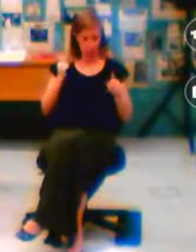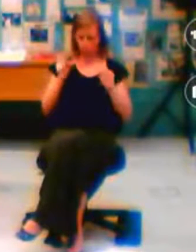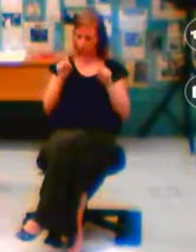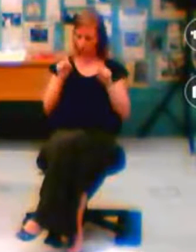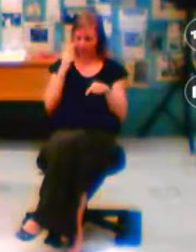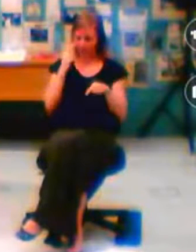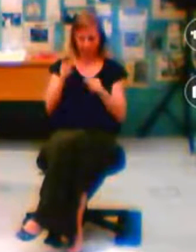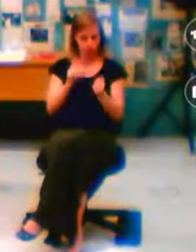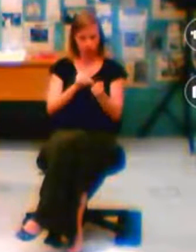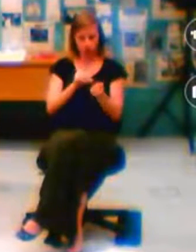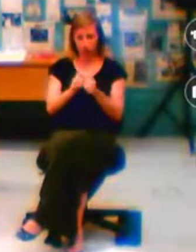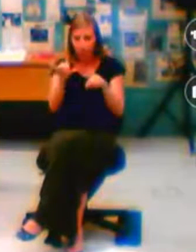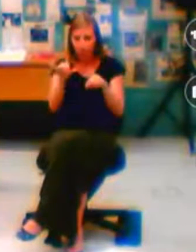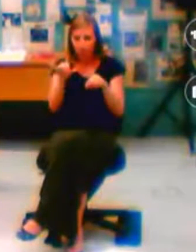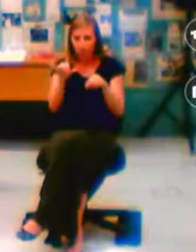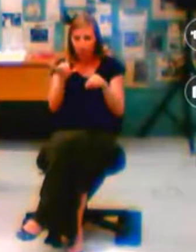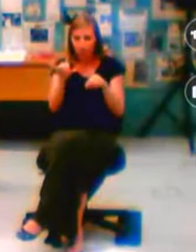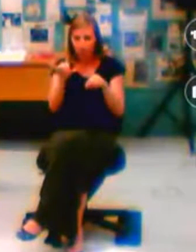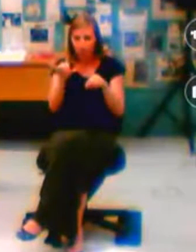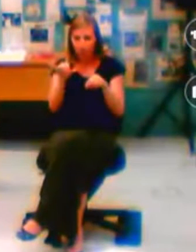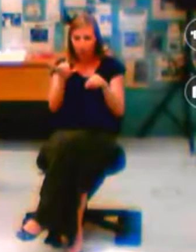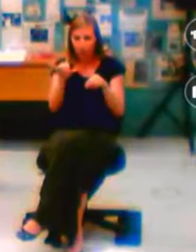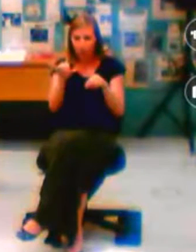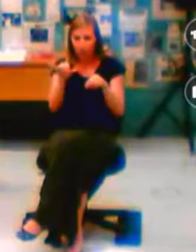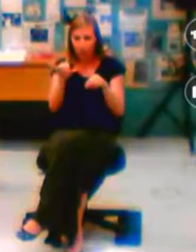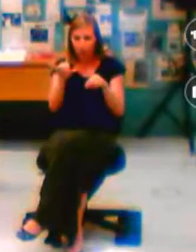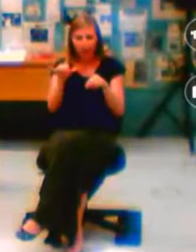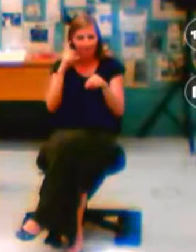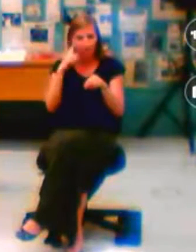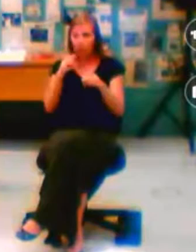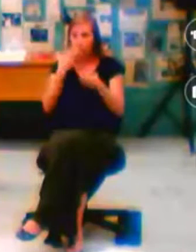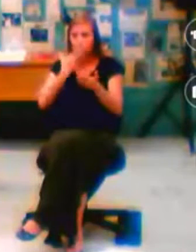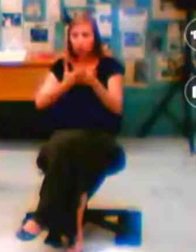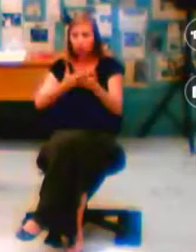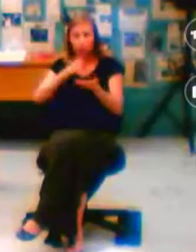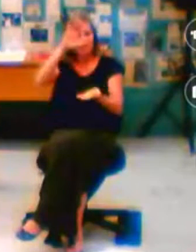there are some people who won't go see the doctor. And by asking them to pay